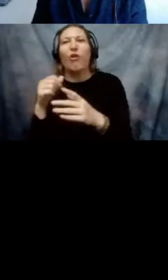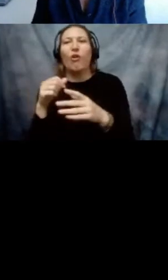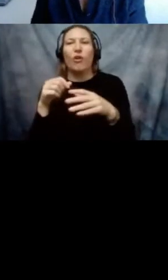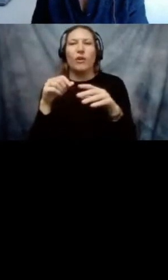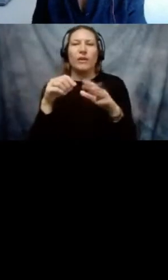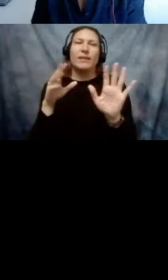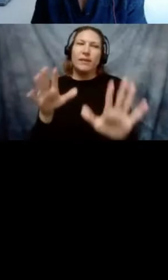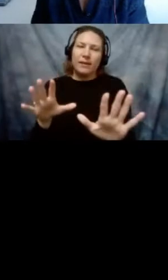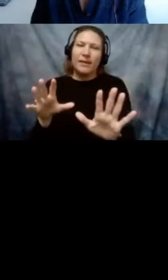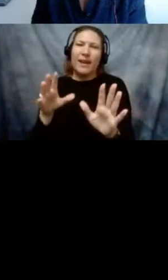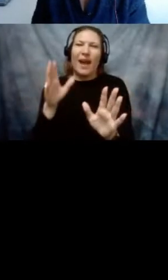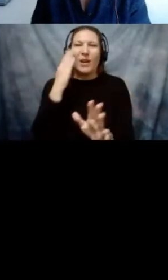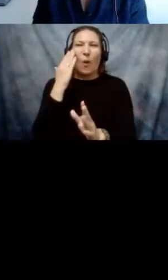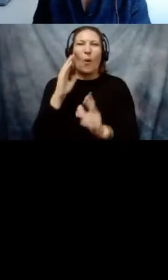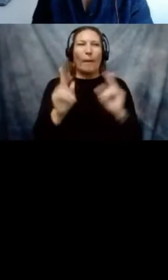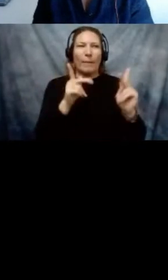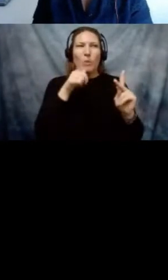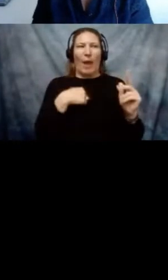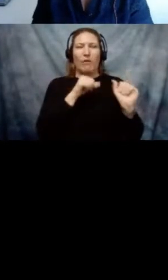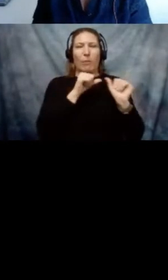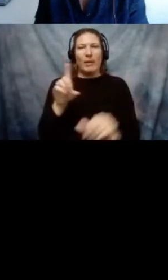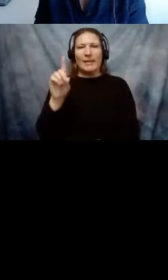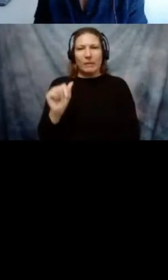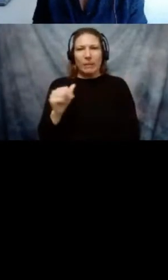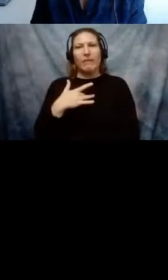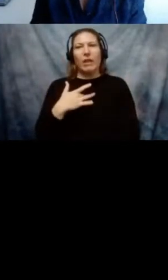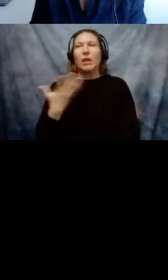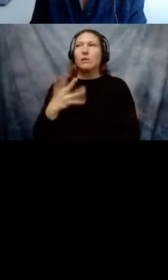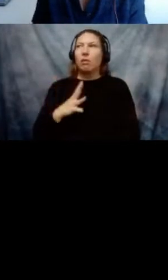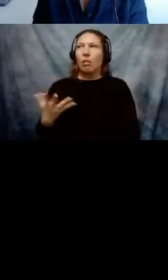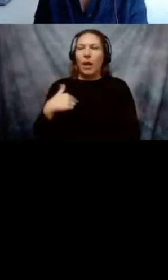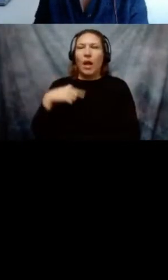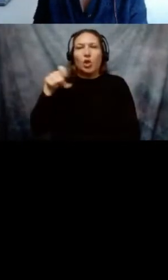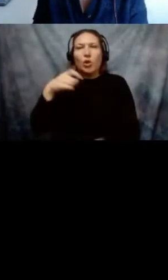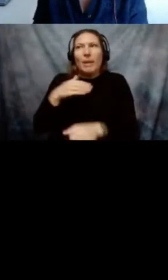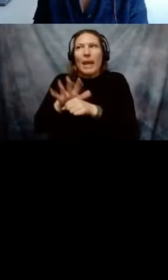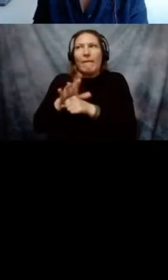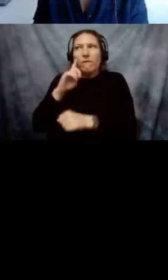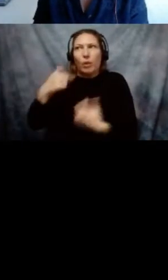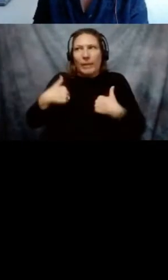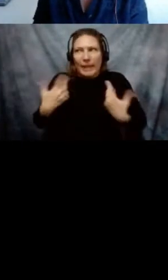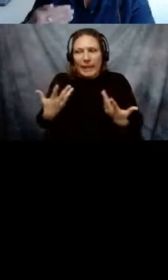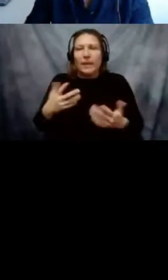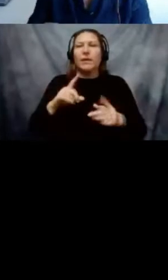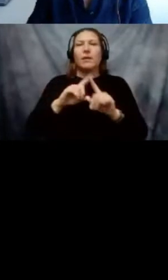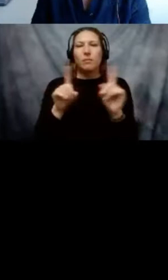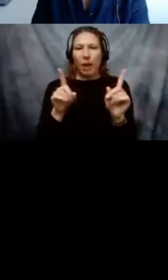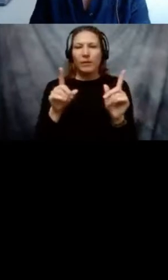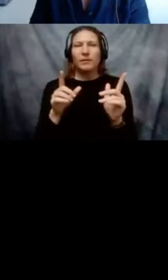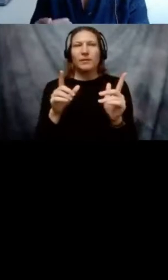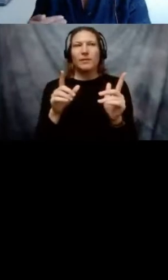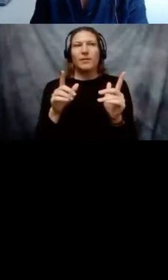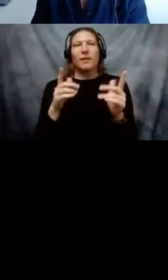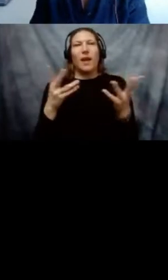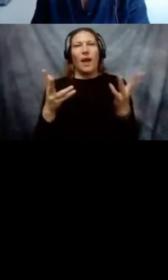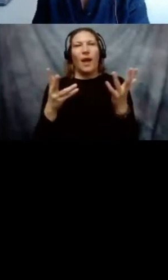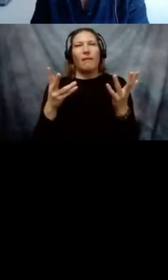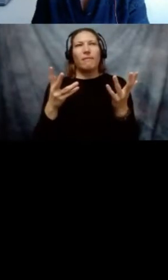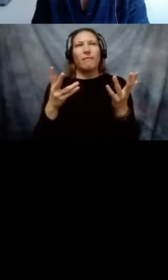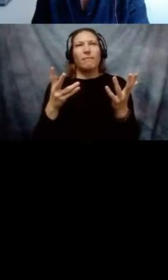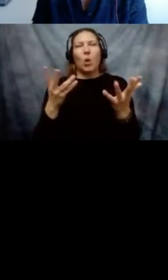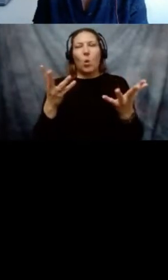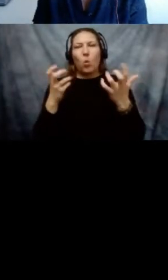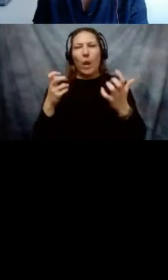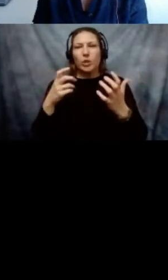the focus for quite a lot of people away from an us versus them mentality, more to thinking it's just us thinking,